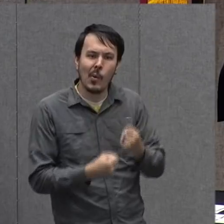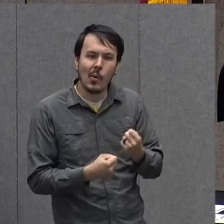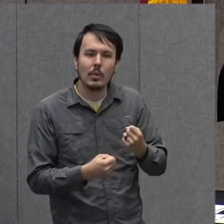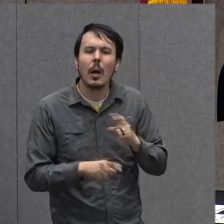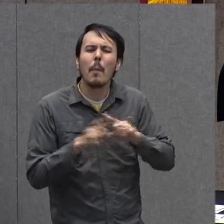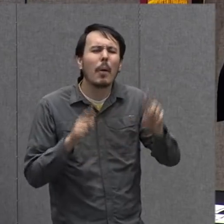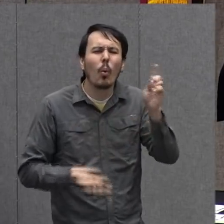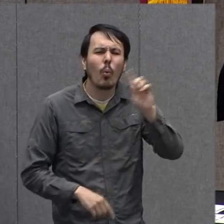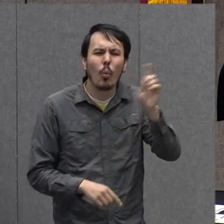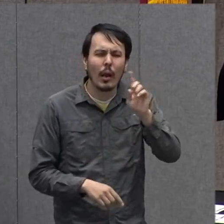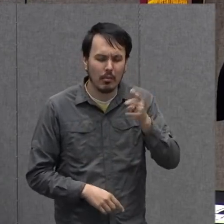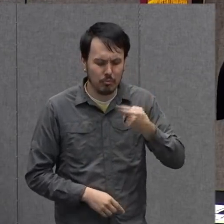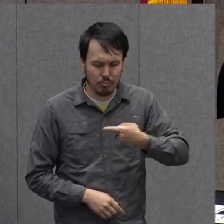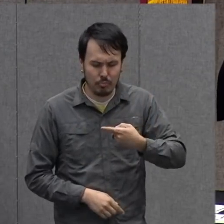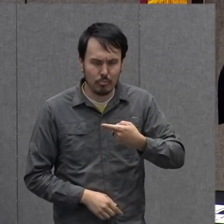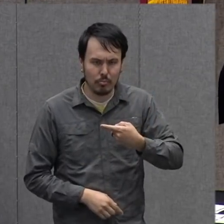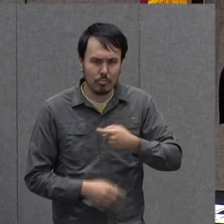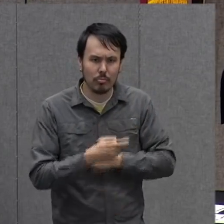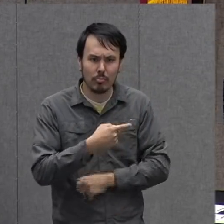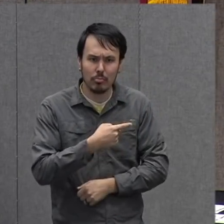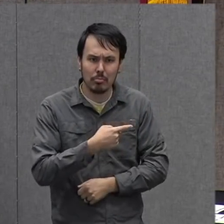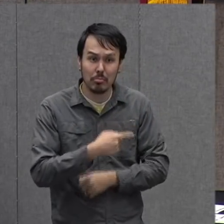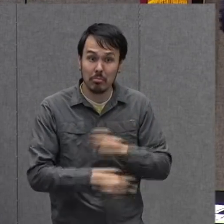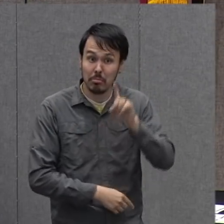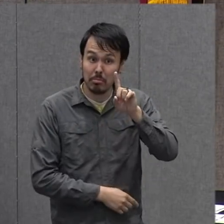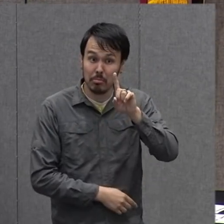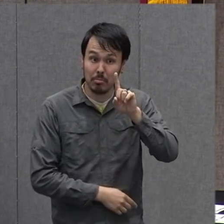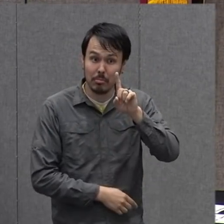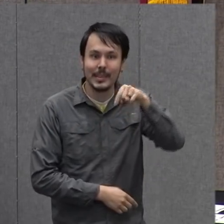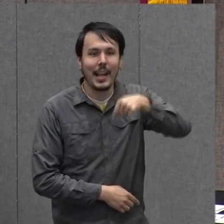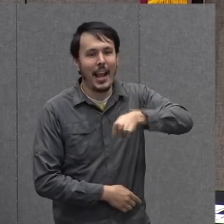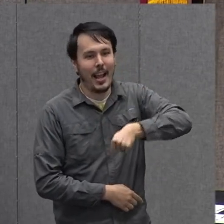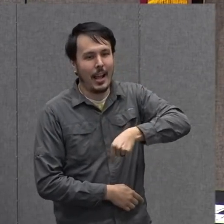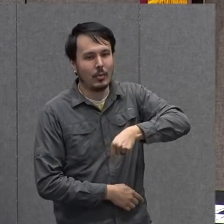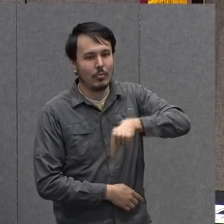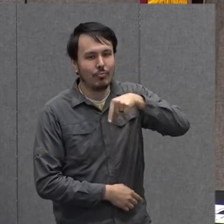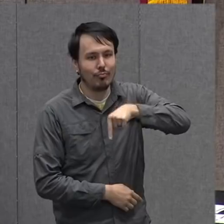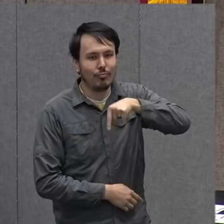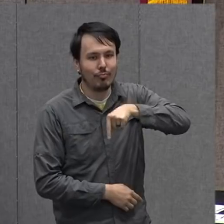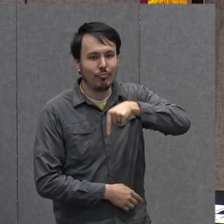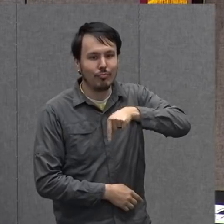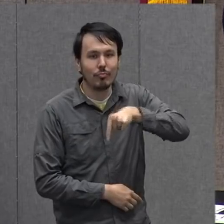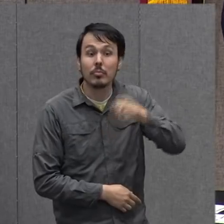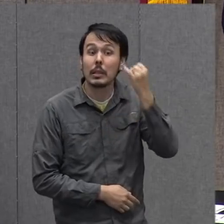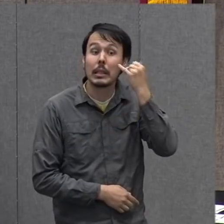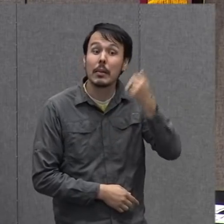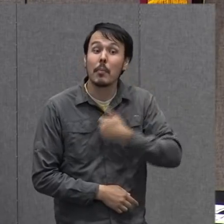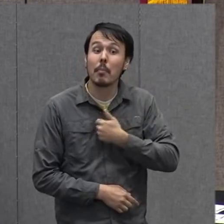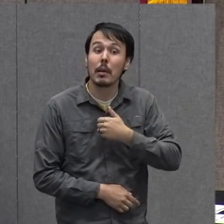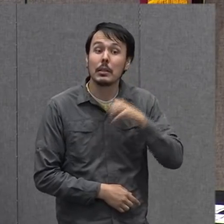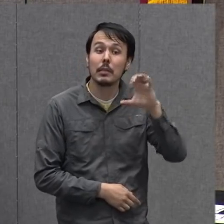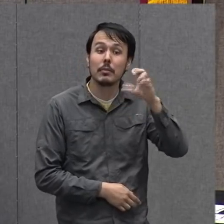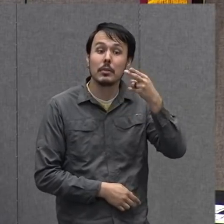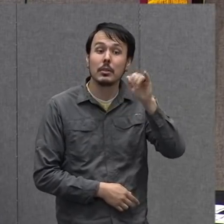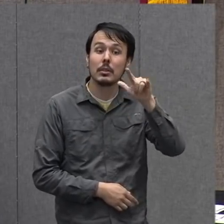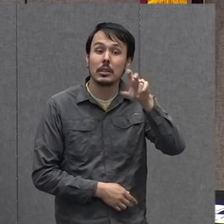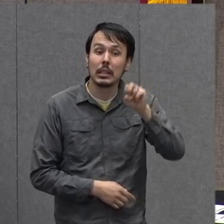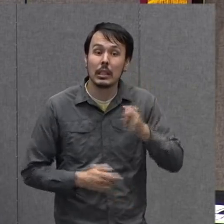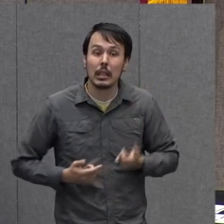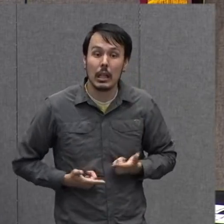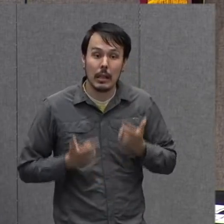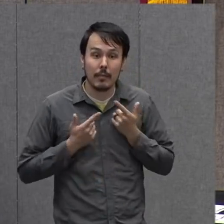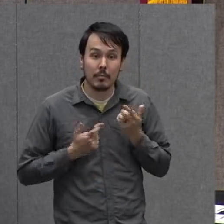to put my magnet near it. And maybe we can start to see when does the magnet start to pull on the paper